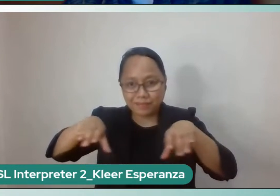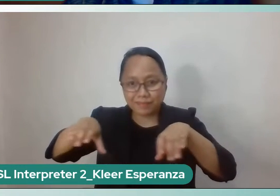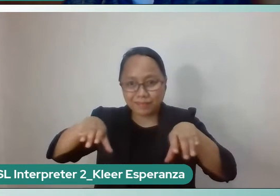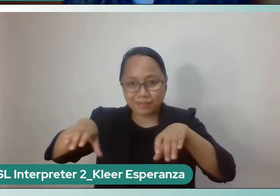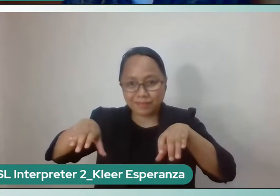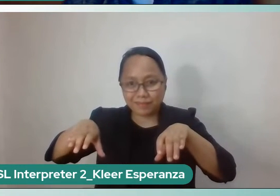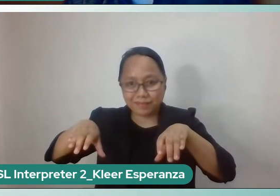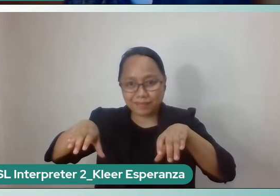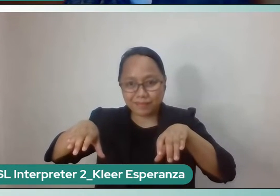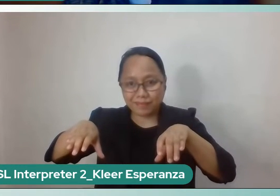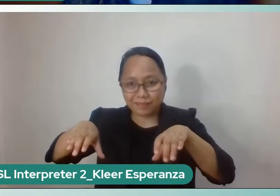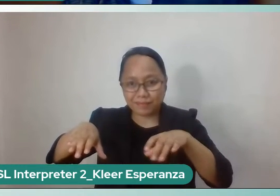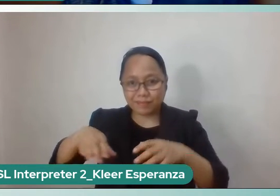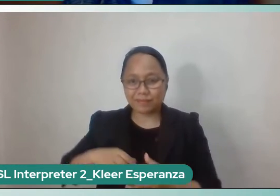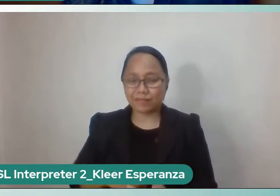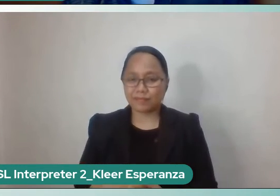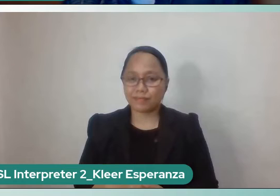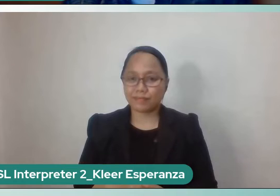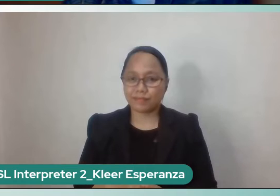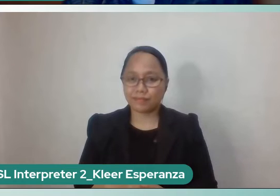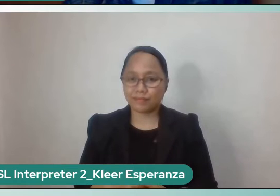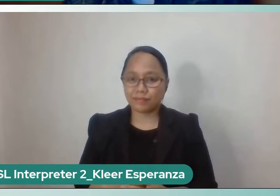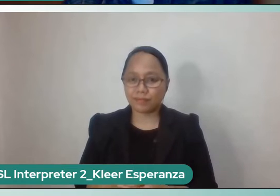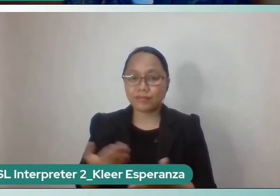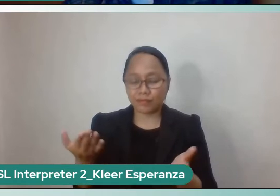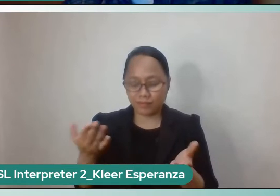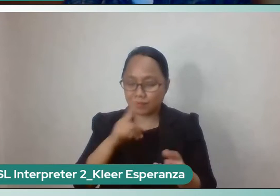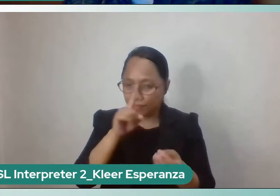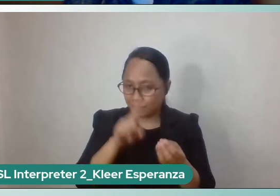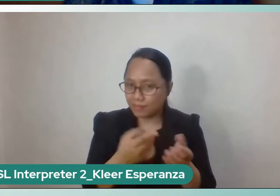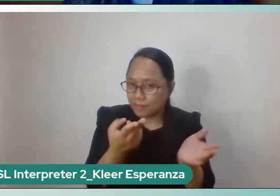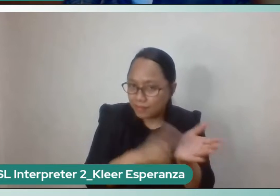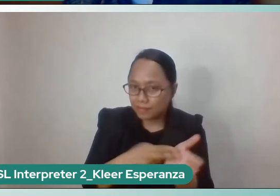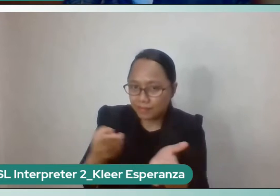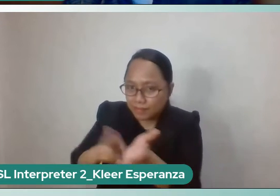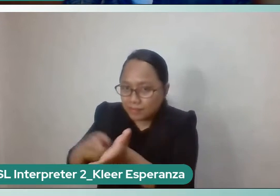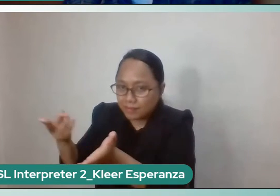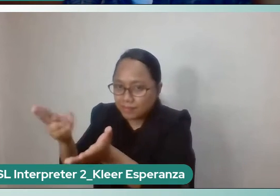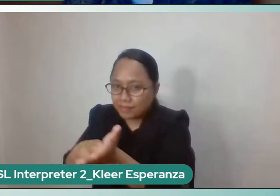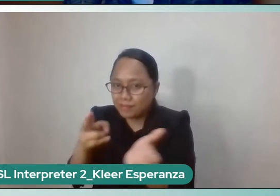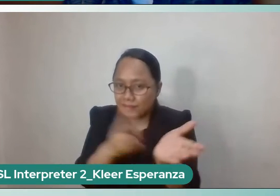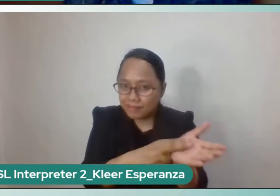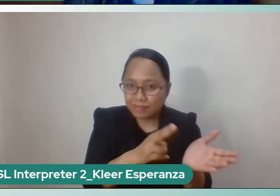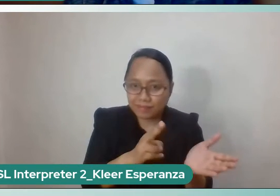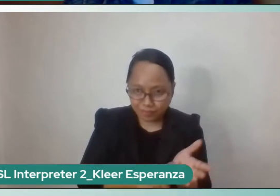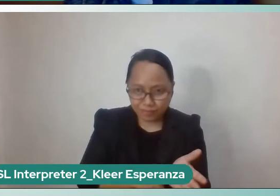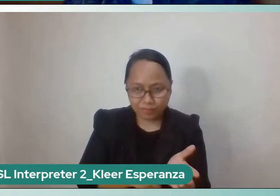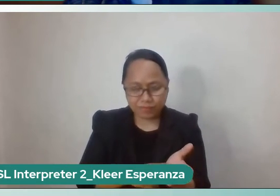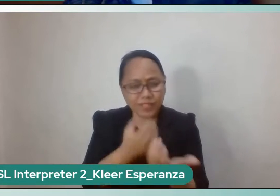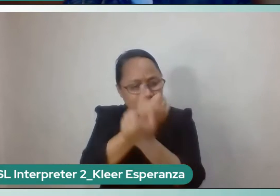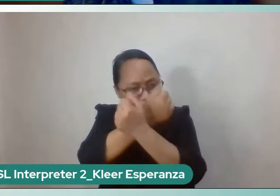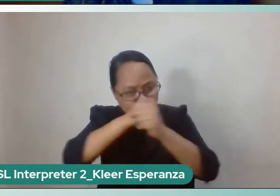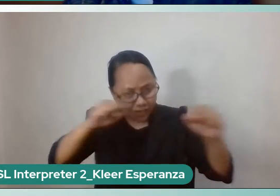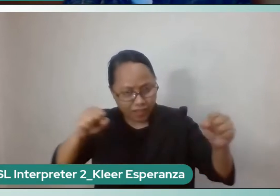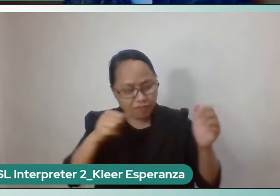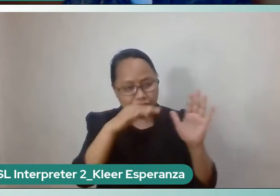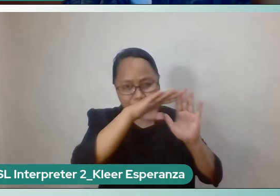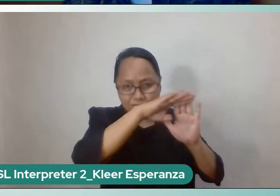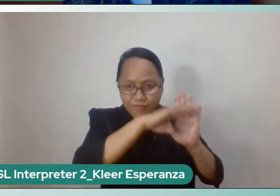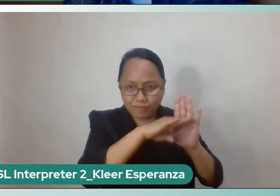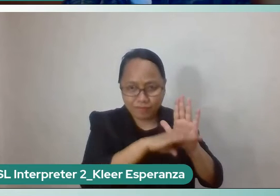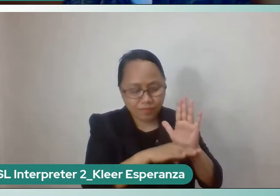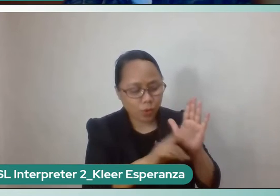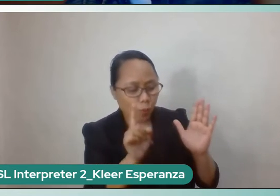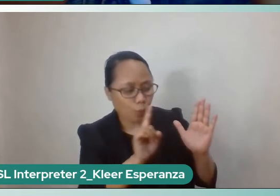the Philippines will be signing on to secure the guidelines for a one-dose HPV